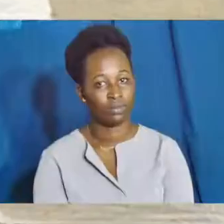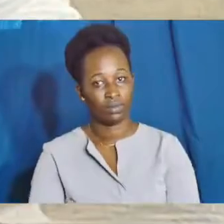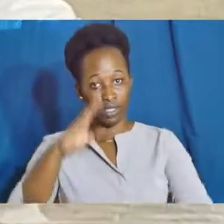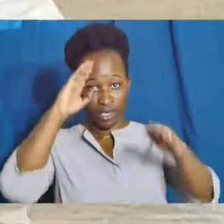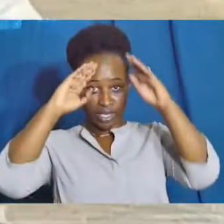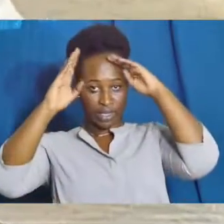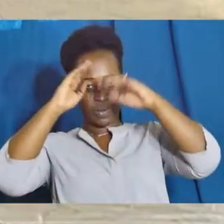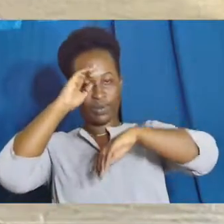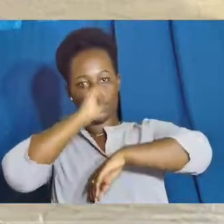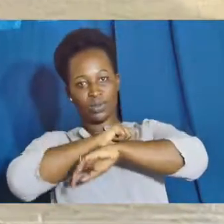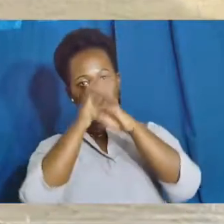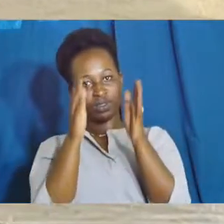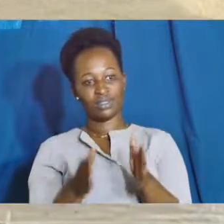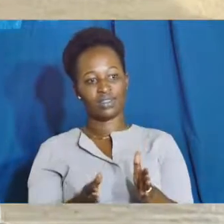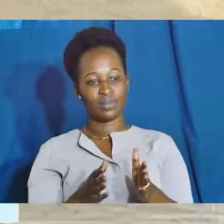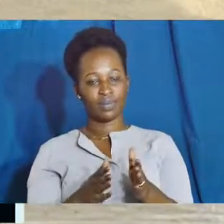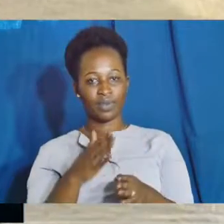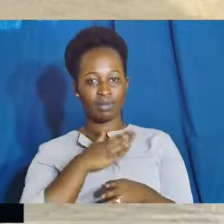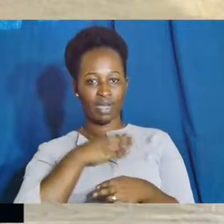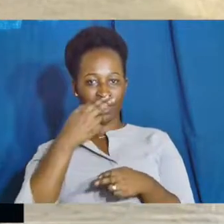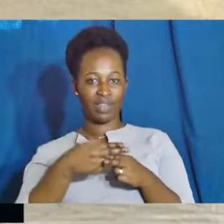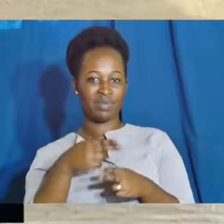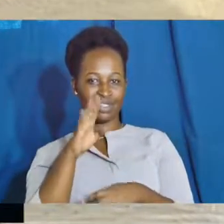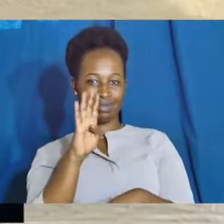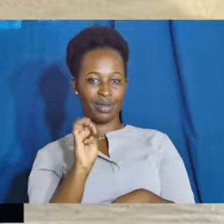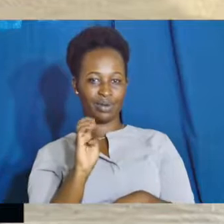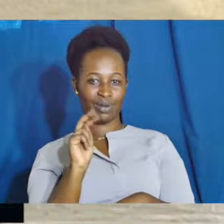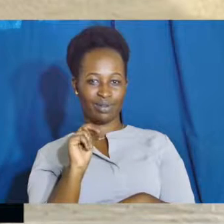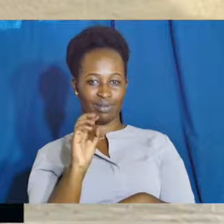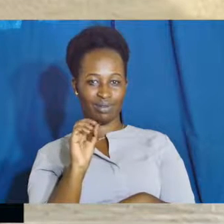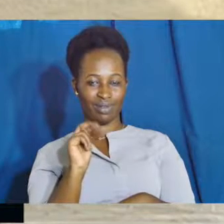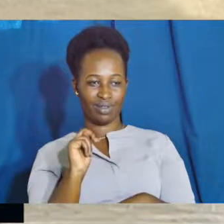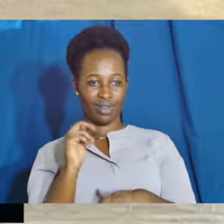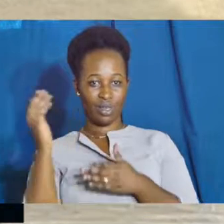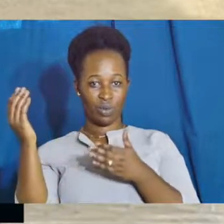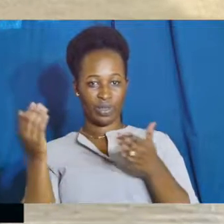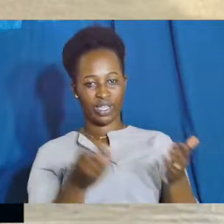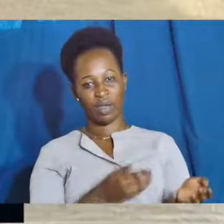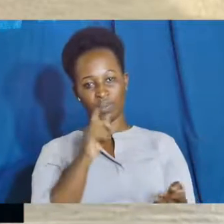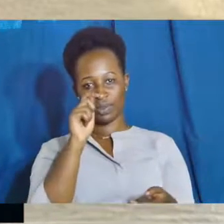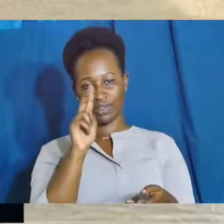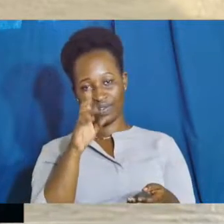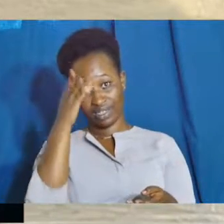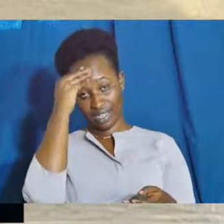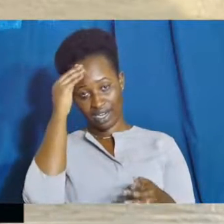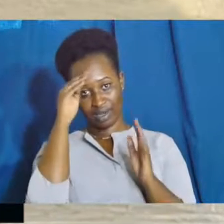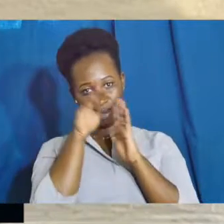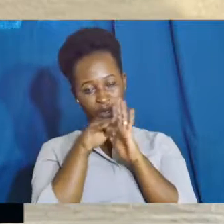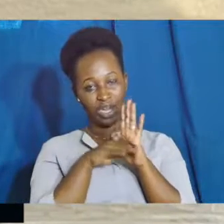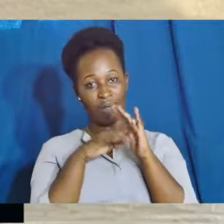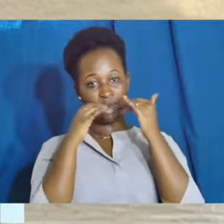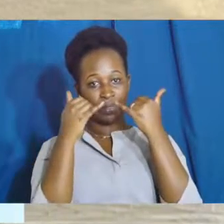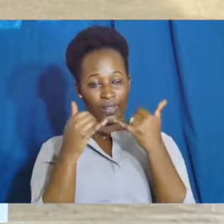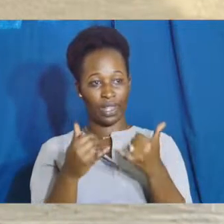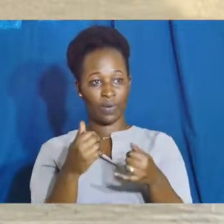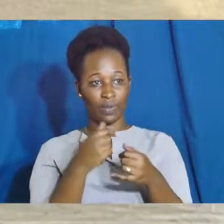Hello students, my name is Benon. Welcome to TV learning program. I will be